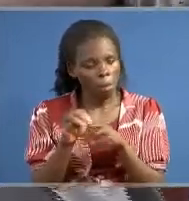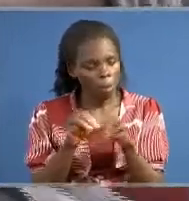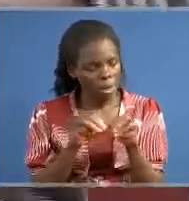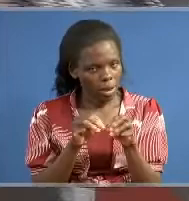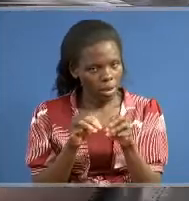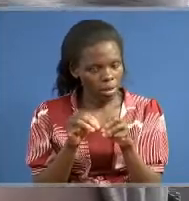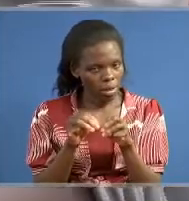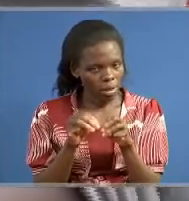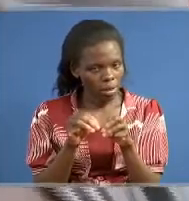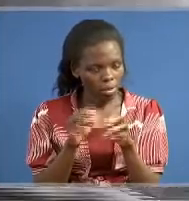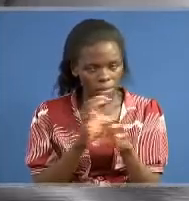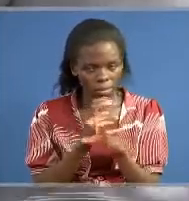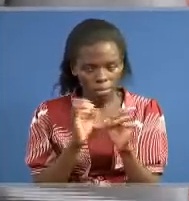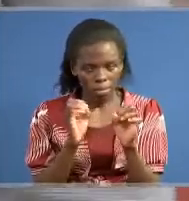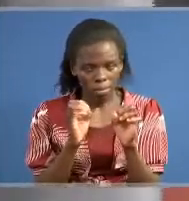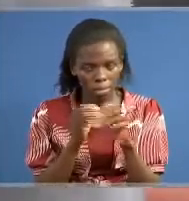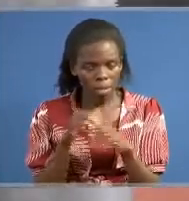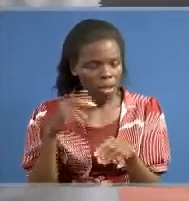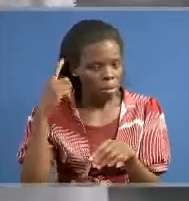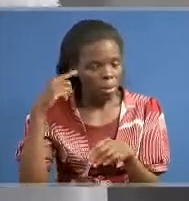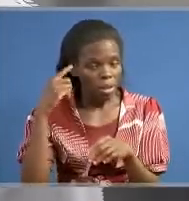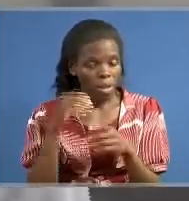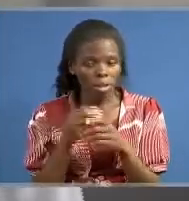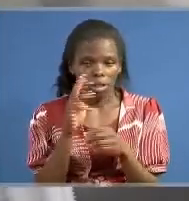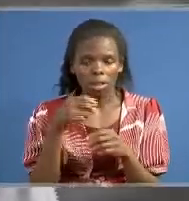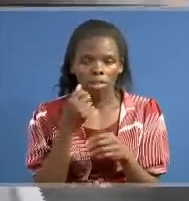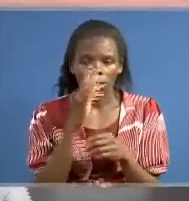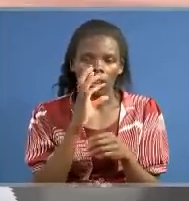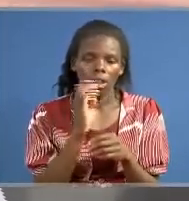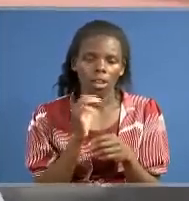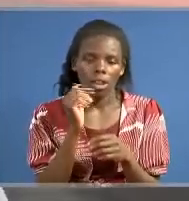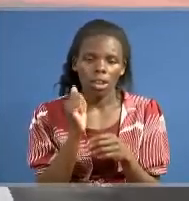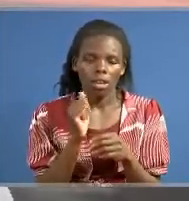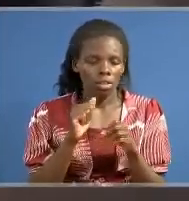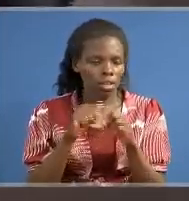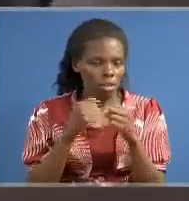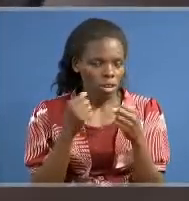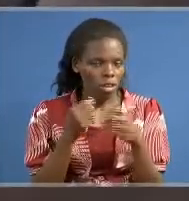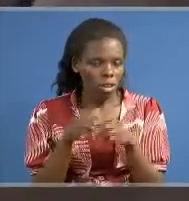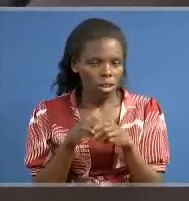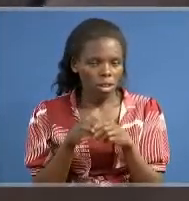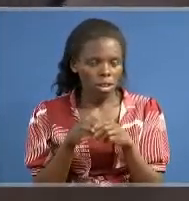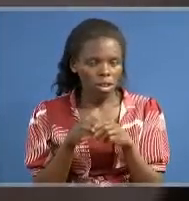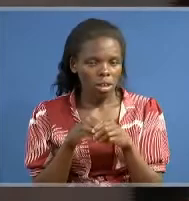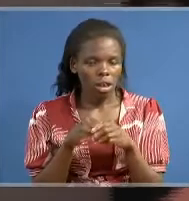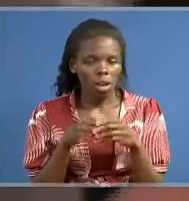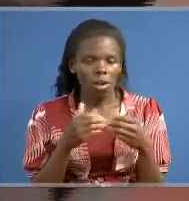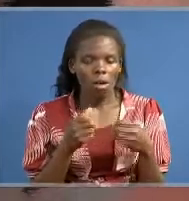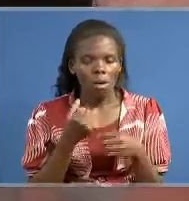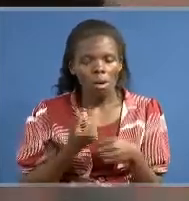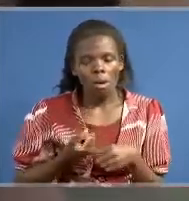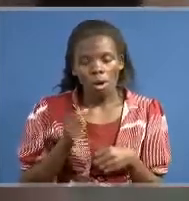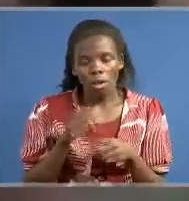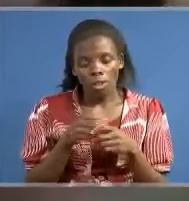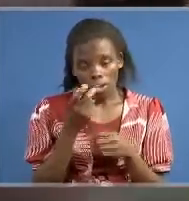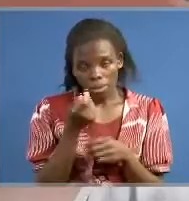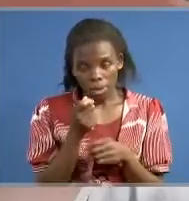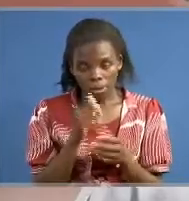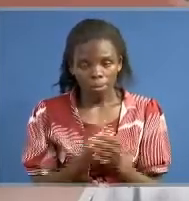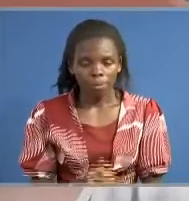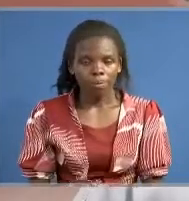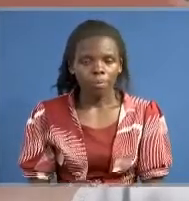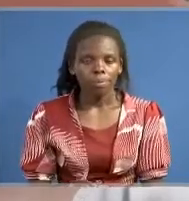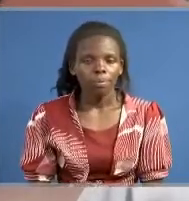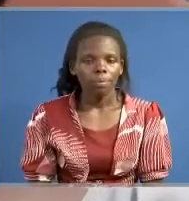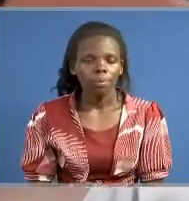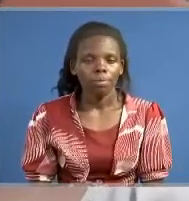a condition, especially mentally. Regina describes to me how psychologically this impacted her as well as financially. I